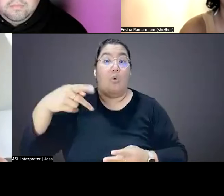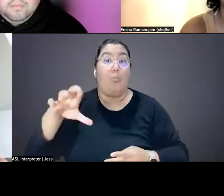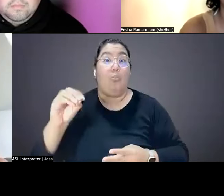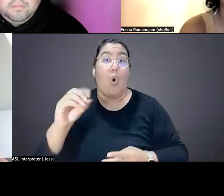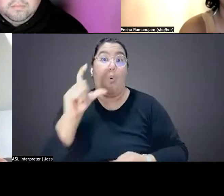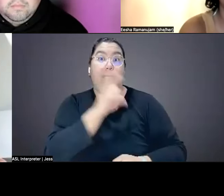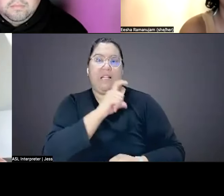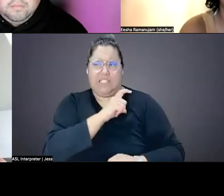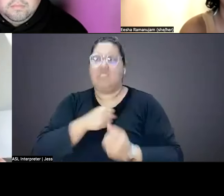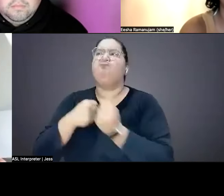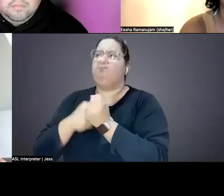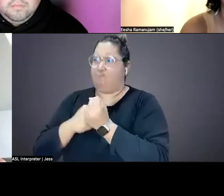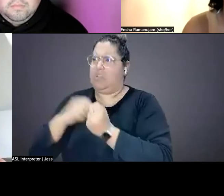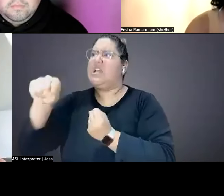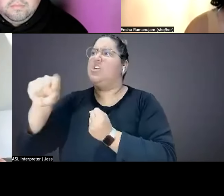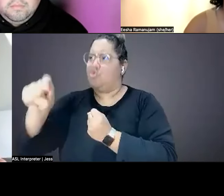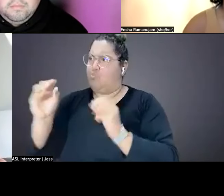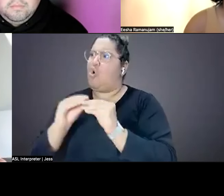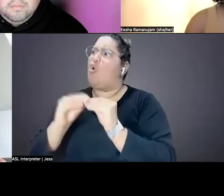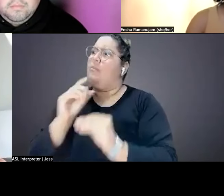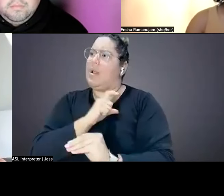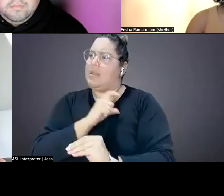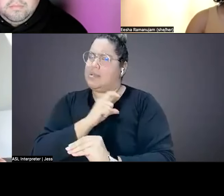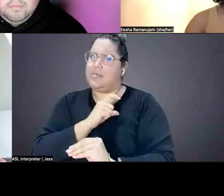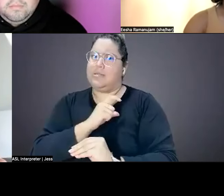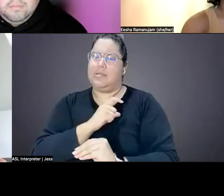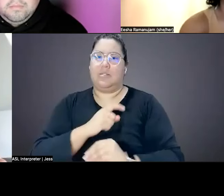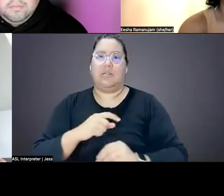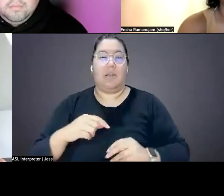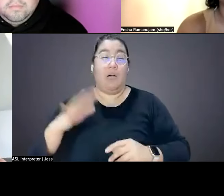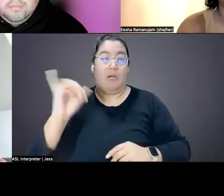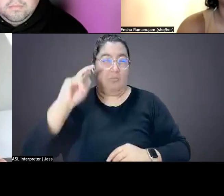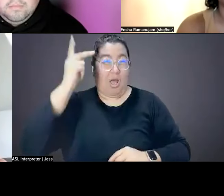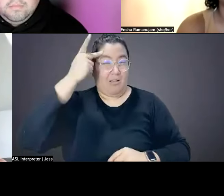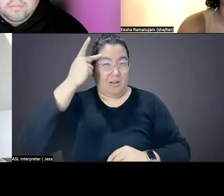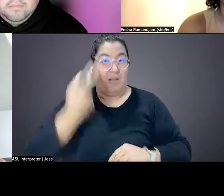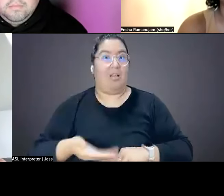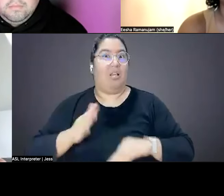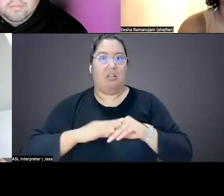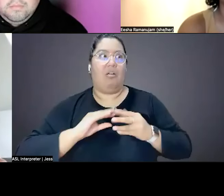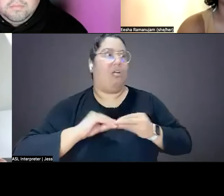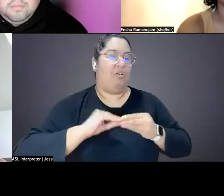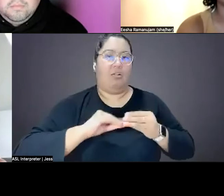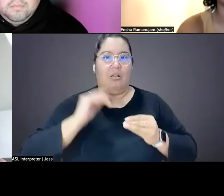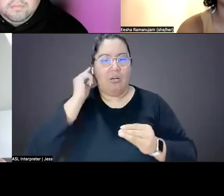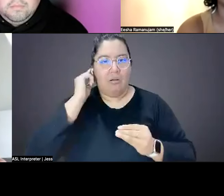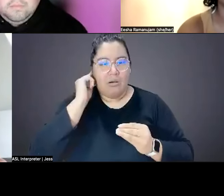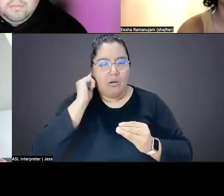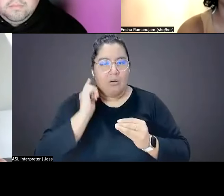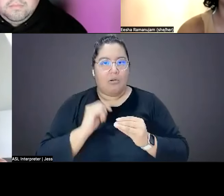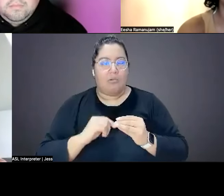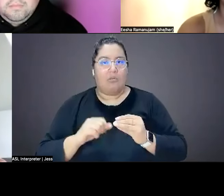narratives in our local politics, and then also there being some pushes for